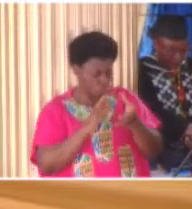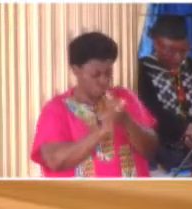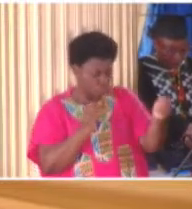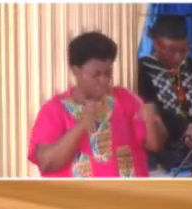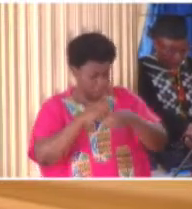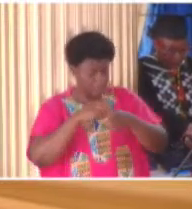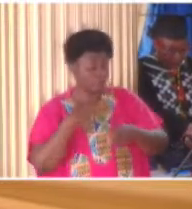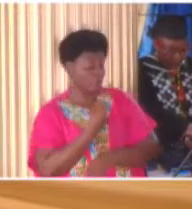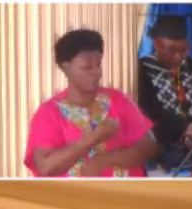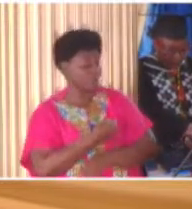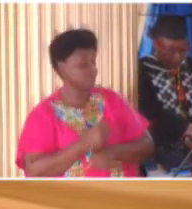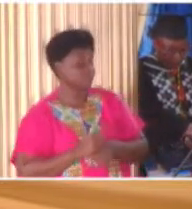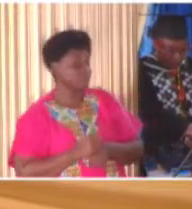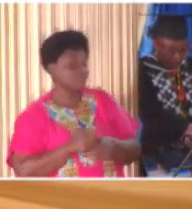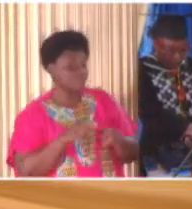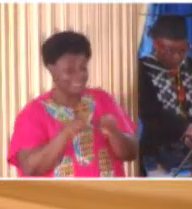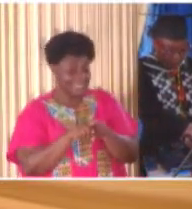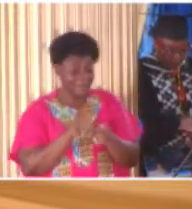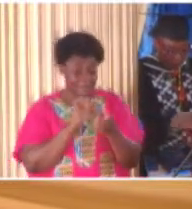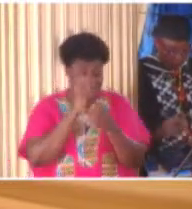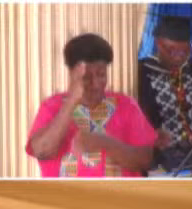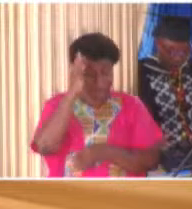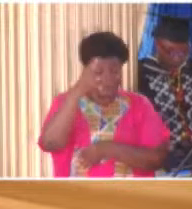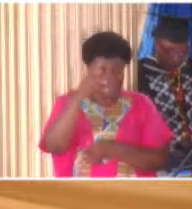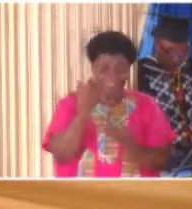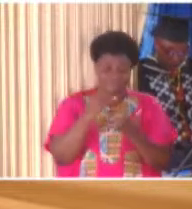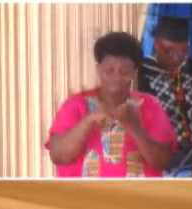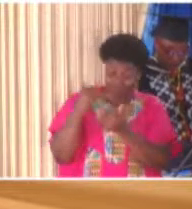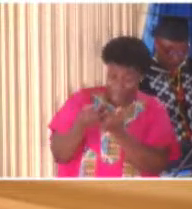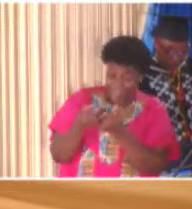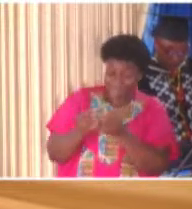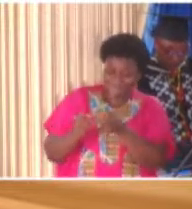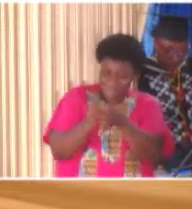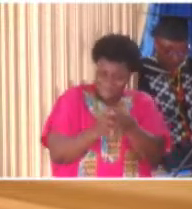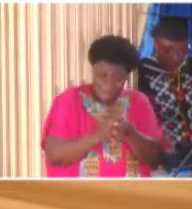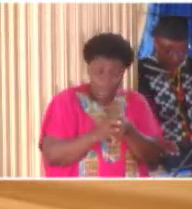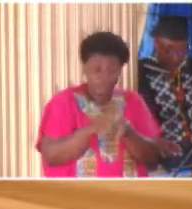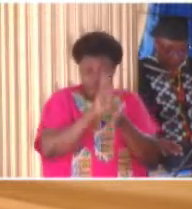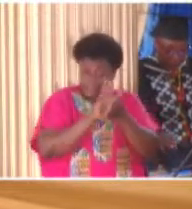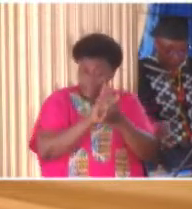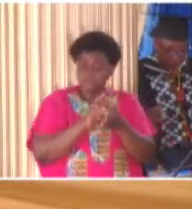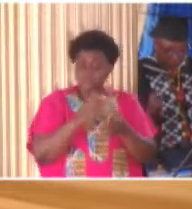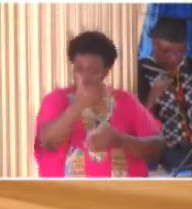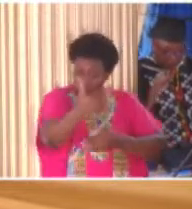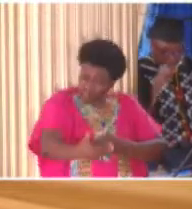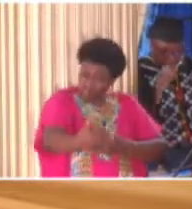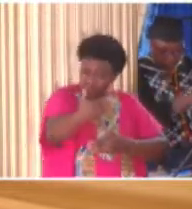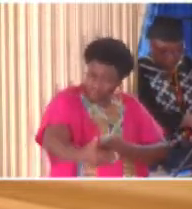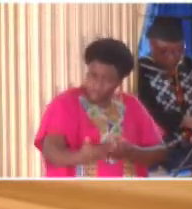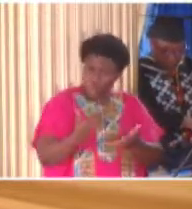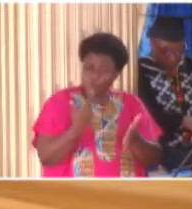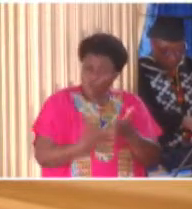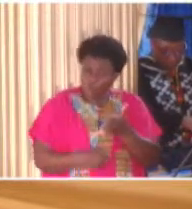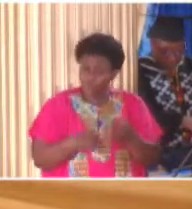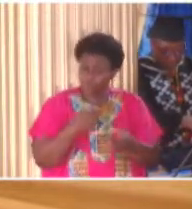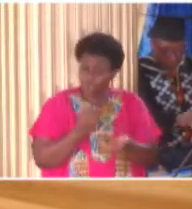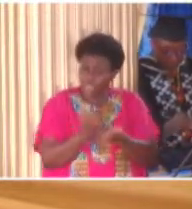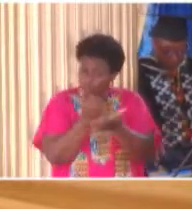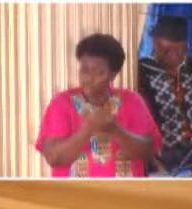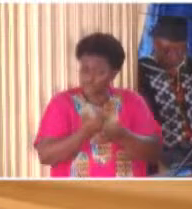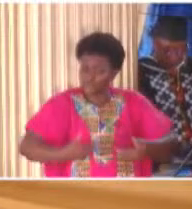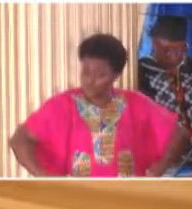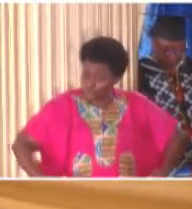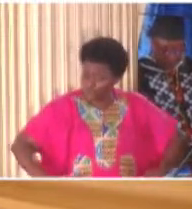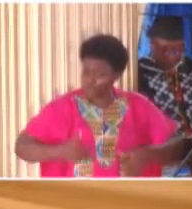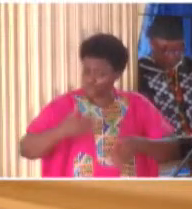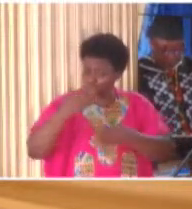Innovative projects and collaborations. The university has been at the forefront of fostering youth creativity and entrepreneurship.